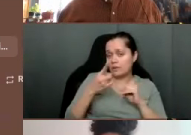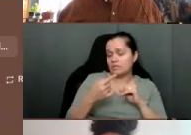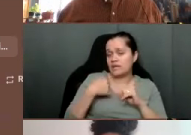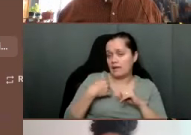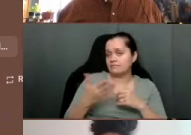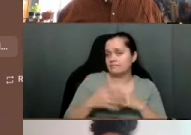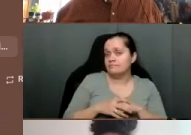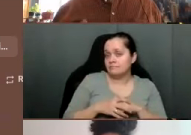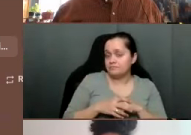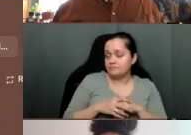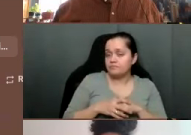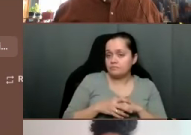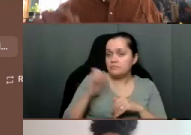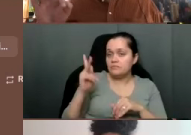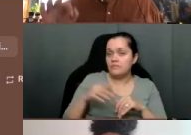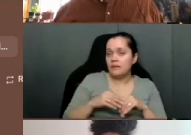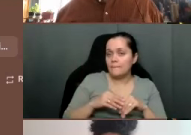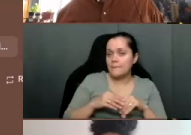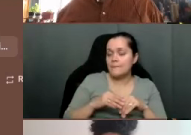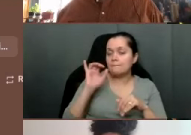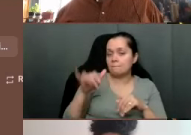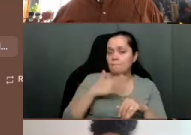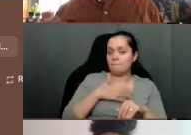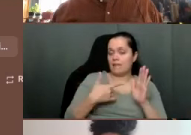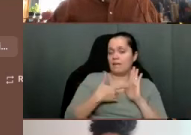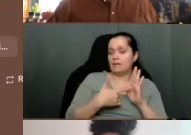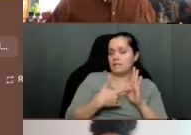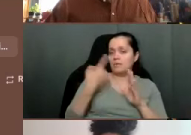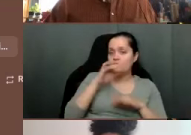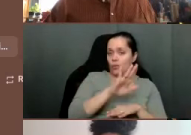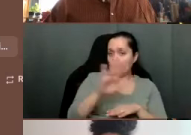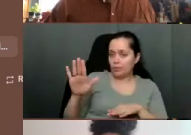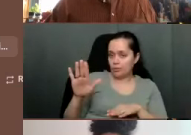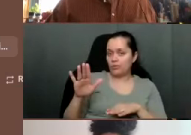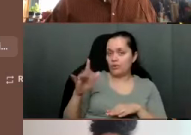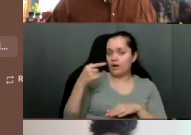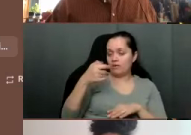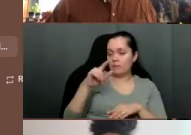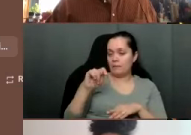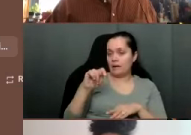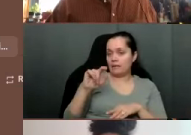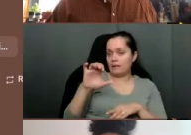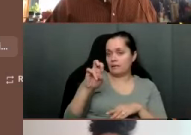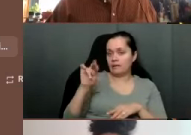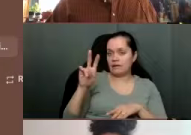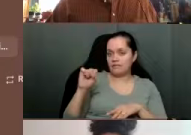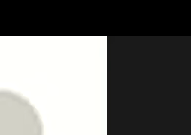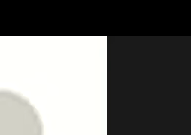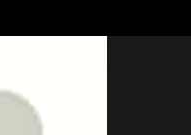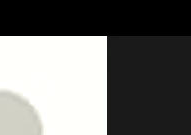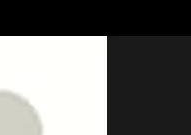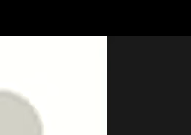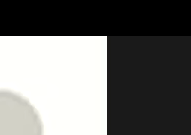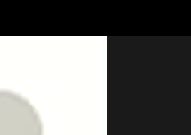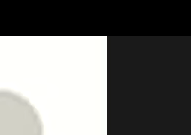there. Okay, so that's my example for you of the Padlet Canvas.